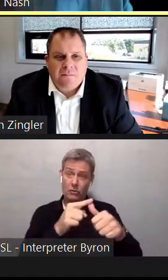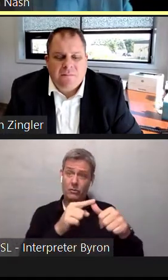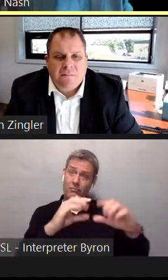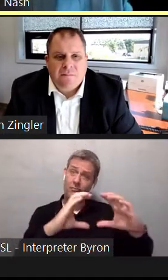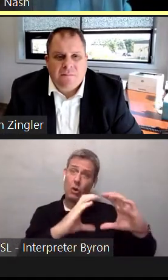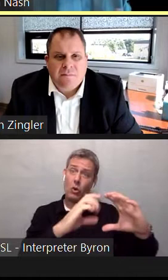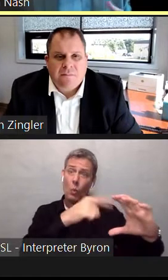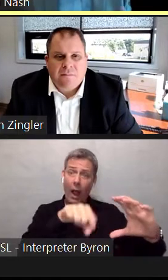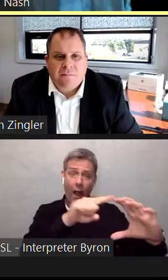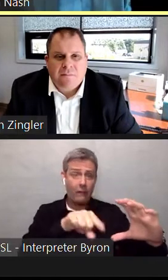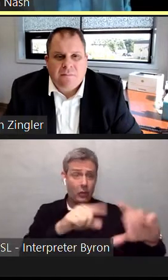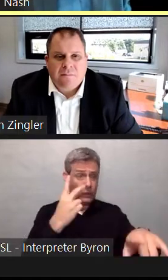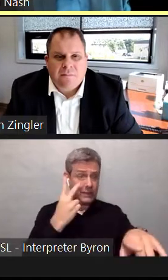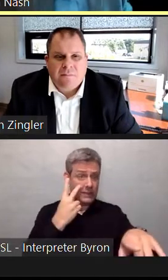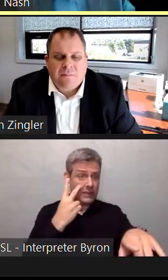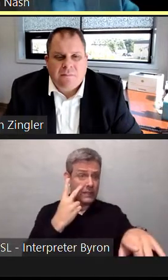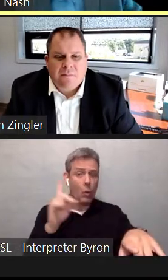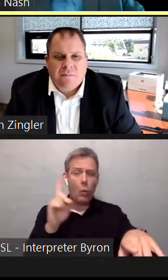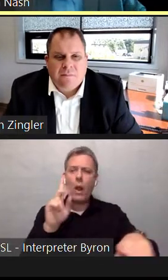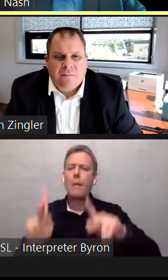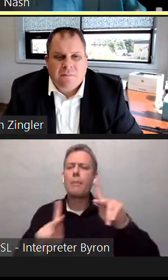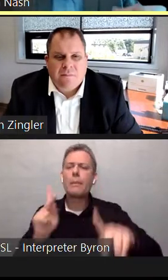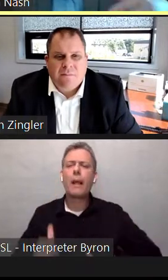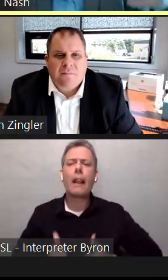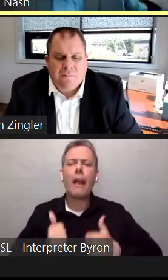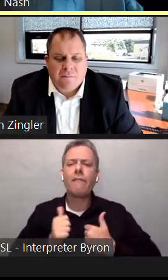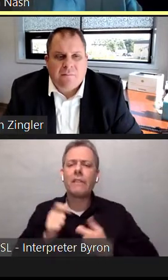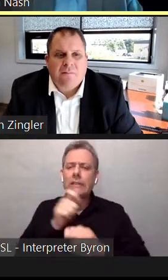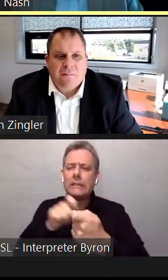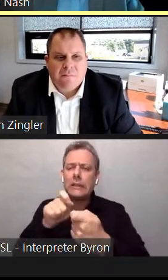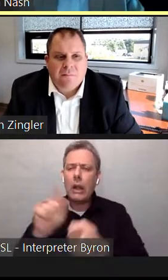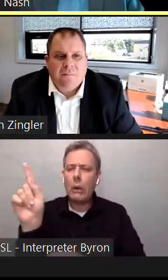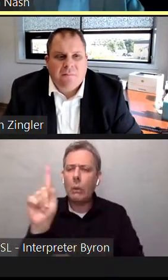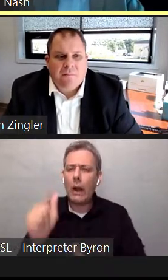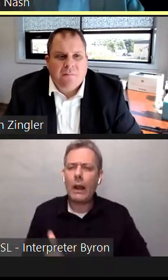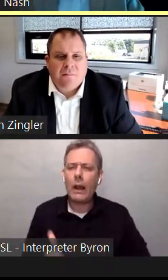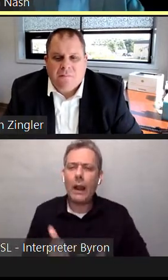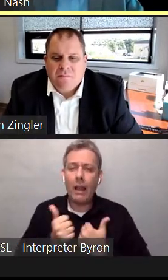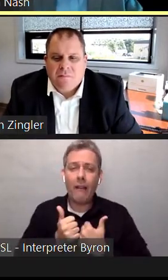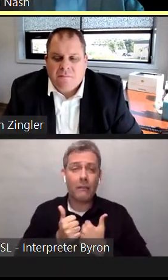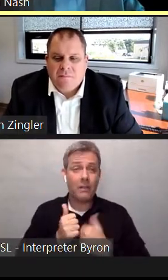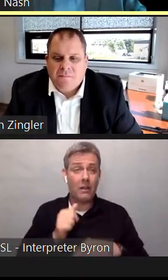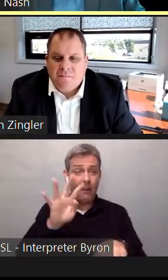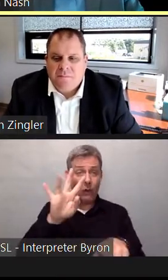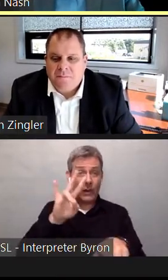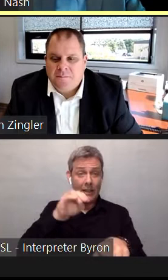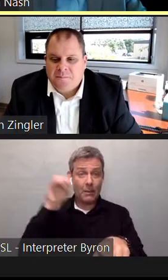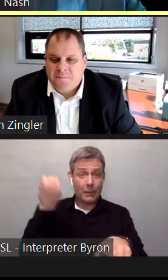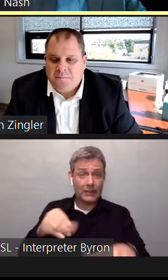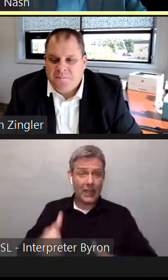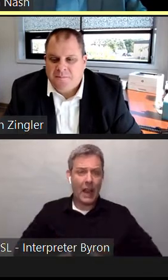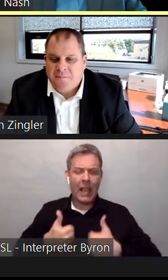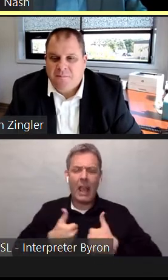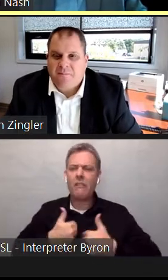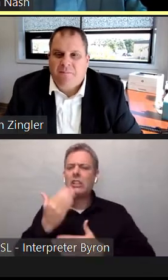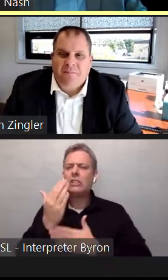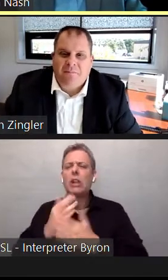where are they, and helping us kind of define what is the data telling us. About 47% live in some kind of a certified